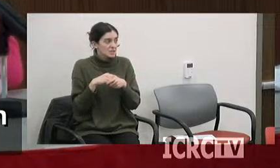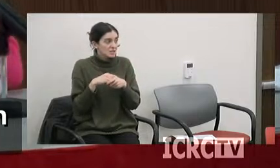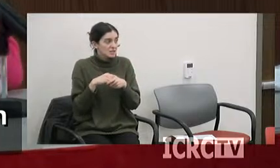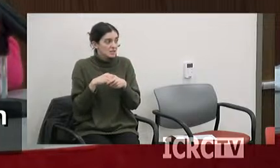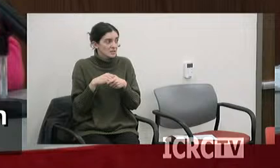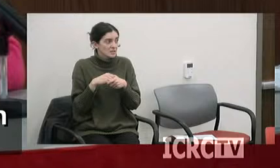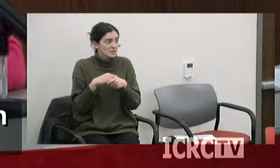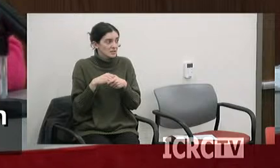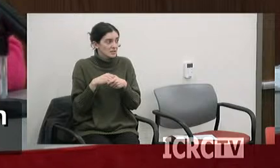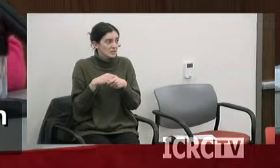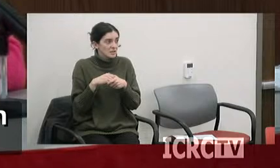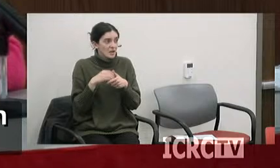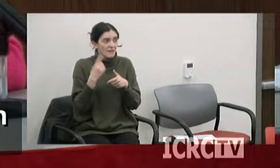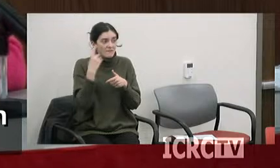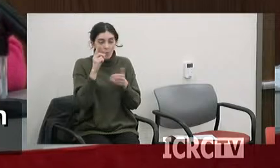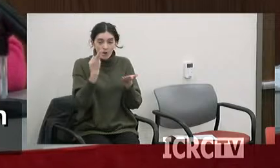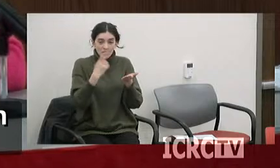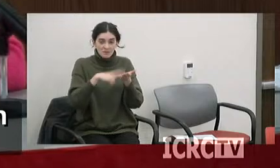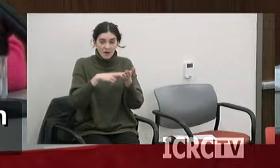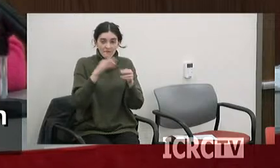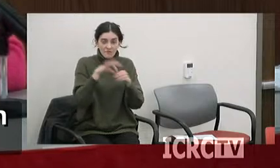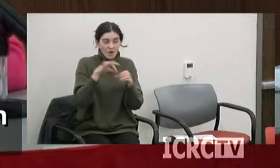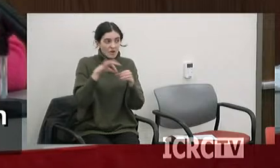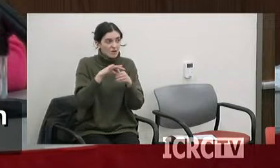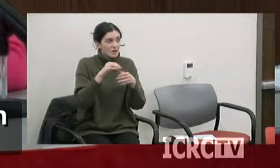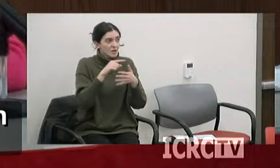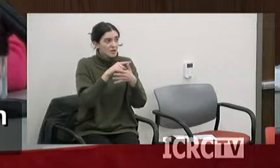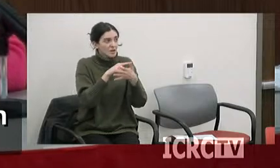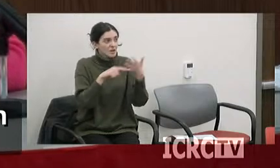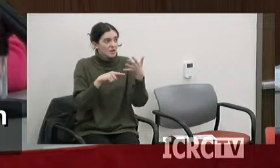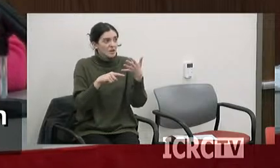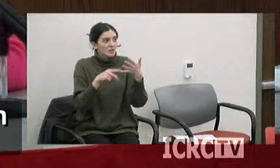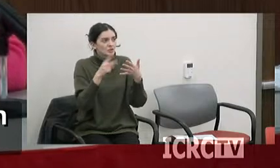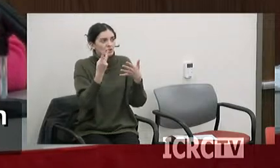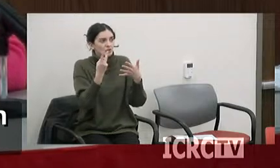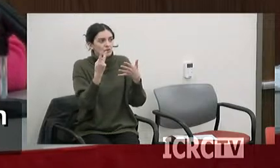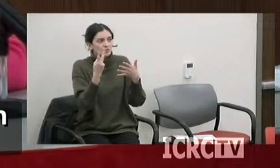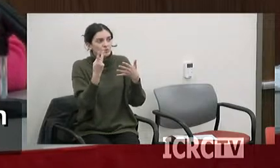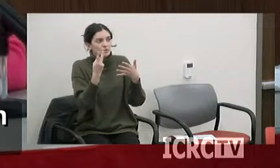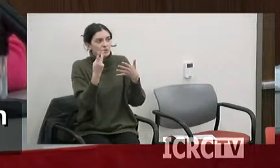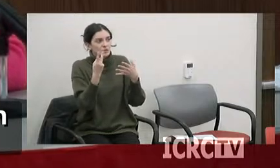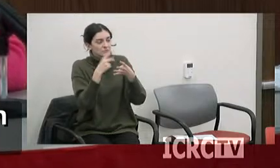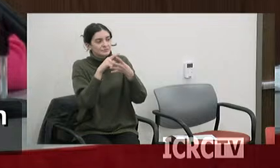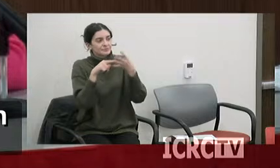of these voting items. 2 of them are supplemental